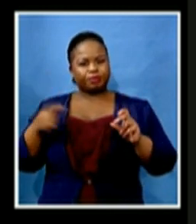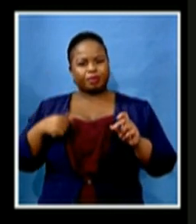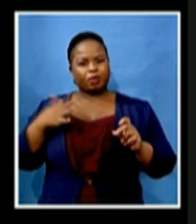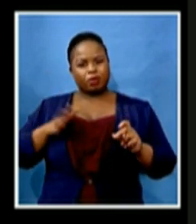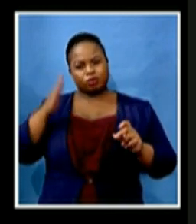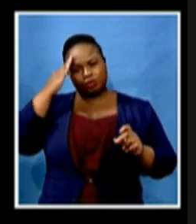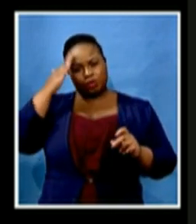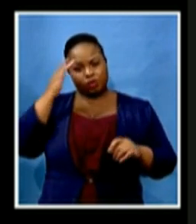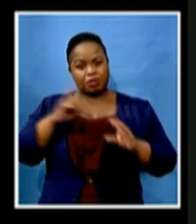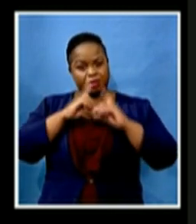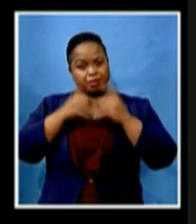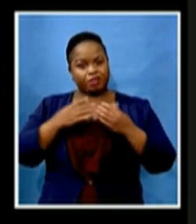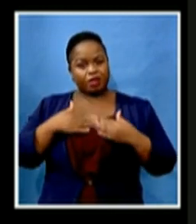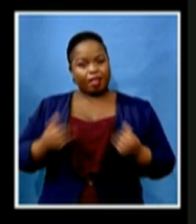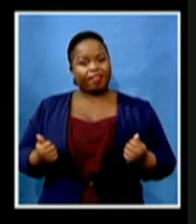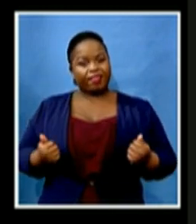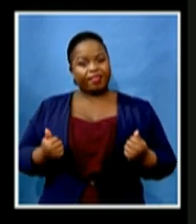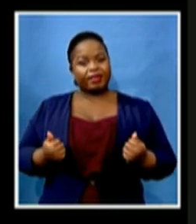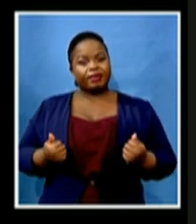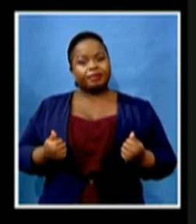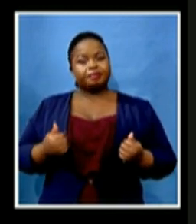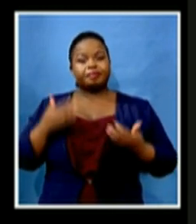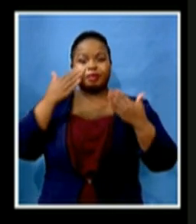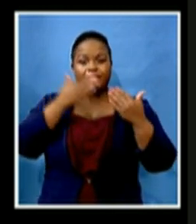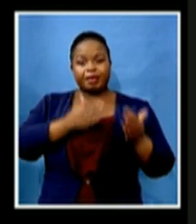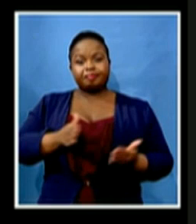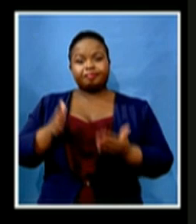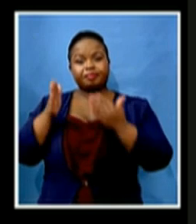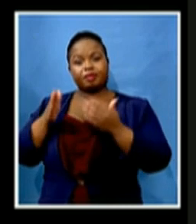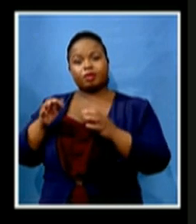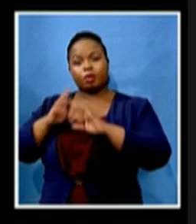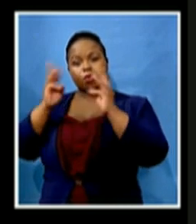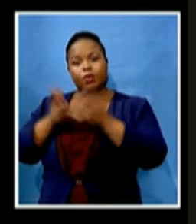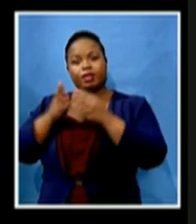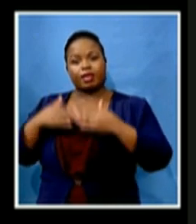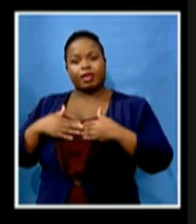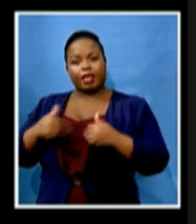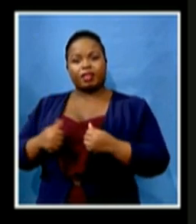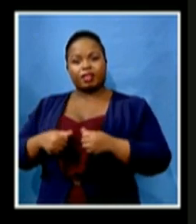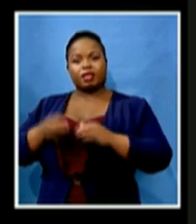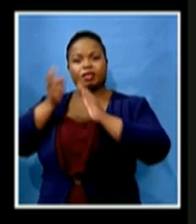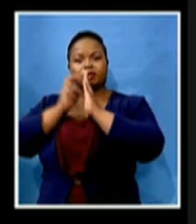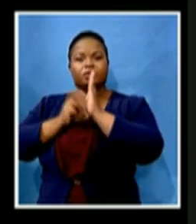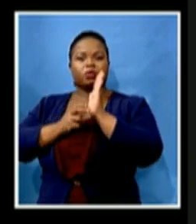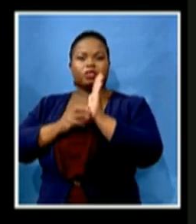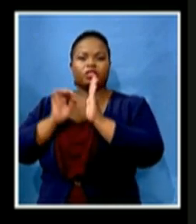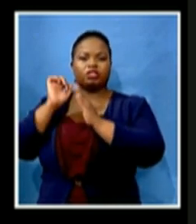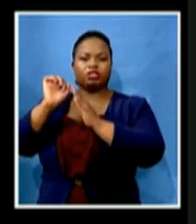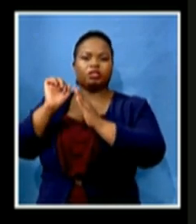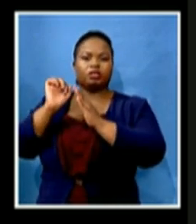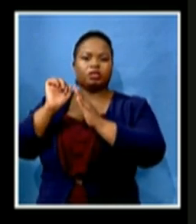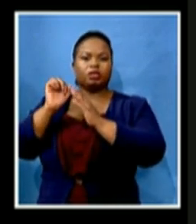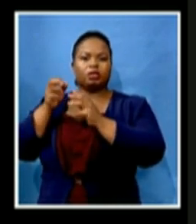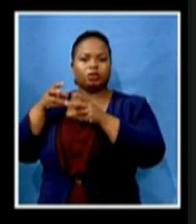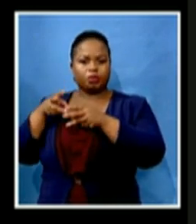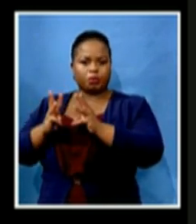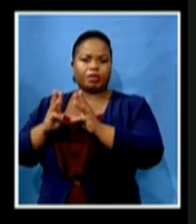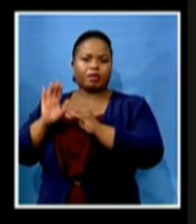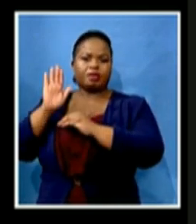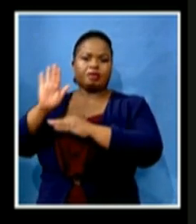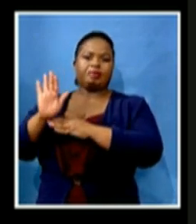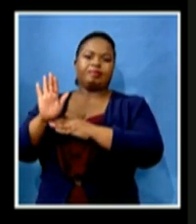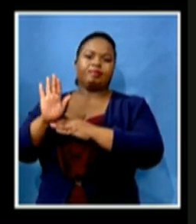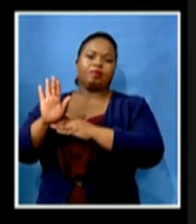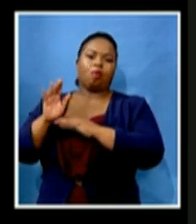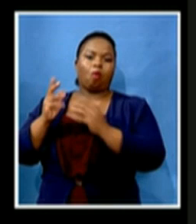in the World Health Organization approach to herd immunity, or whether herd immunity is